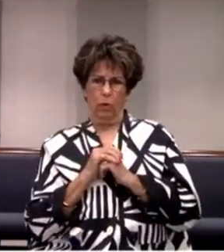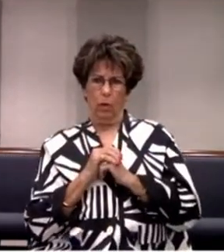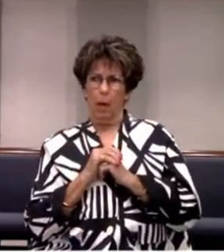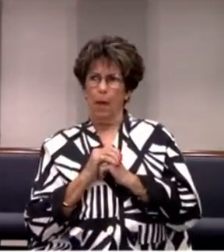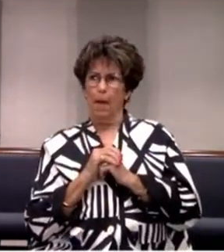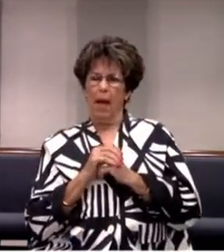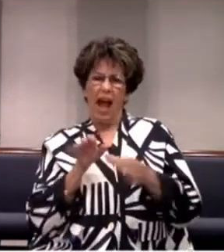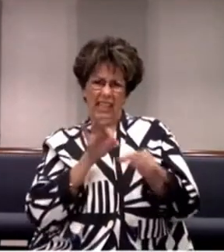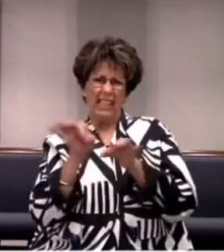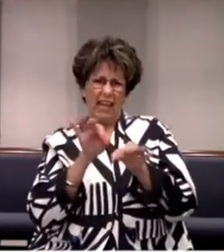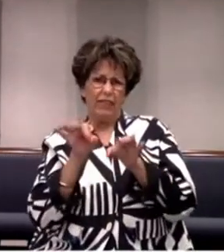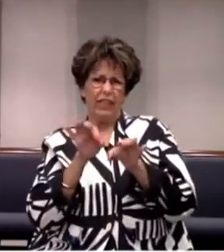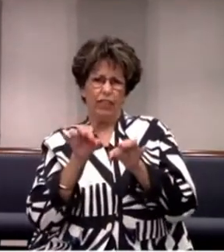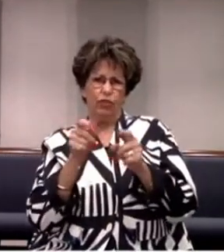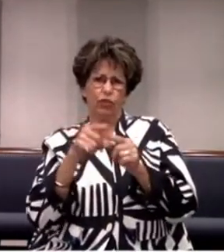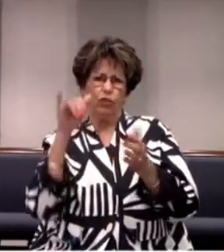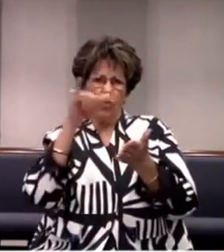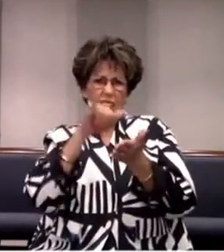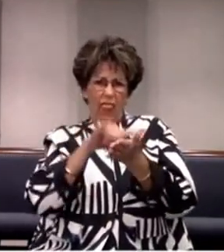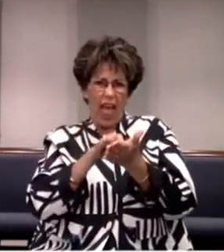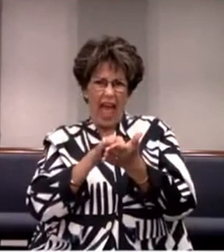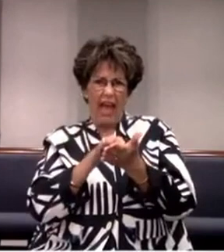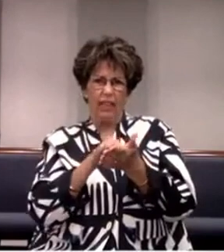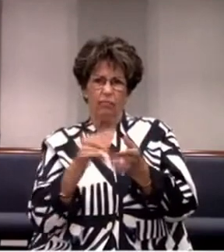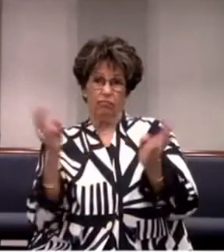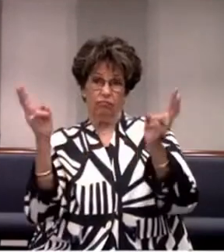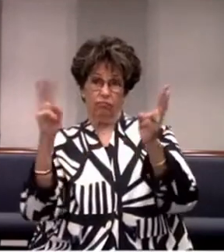a definition to that term.